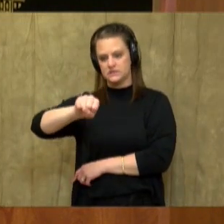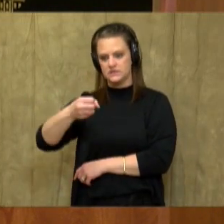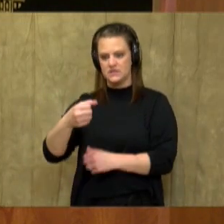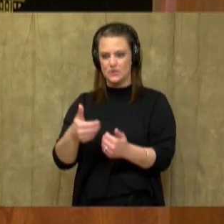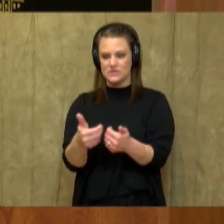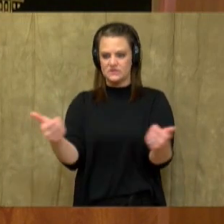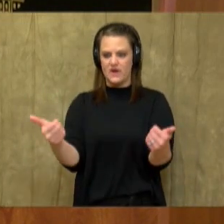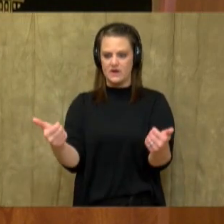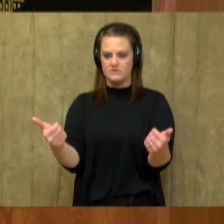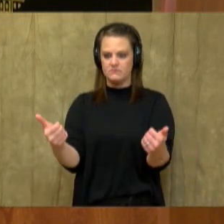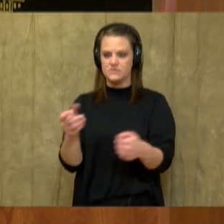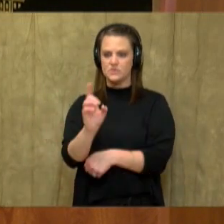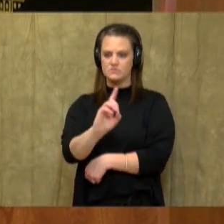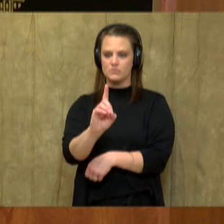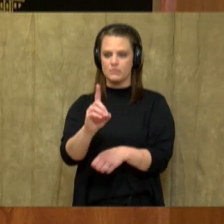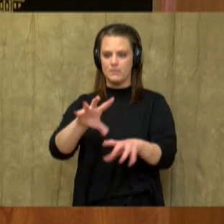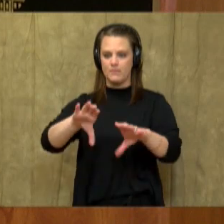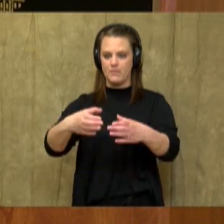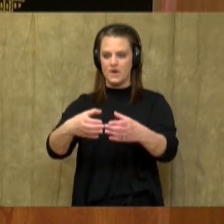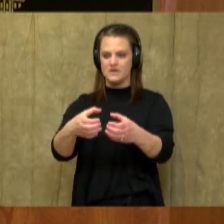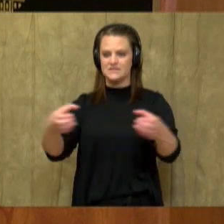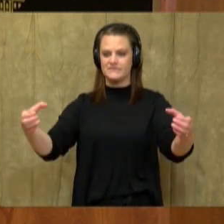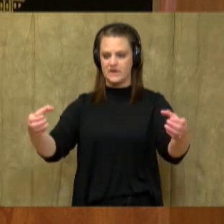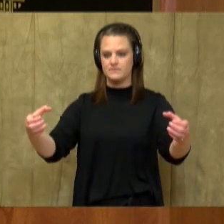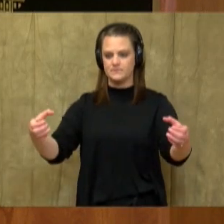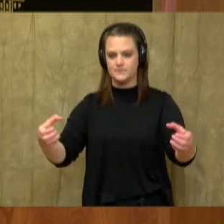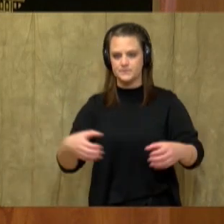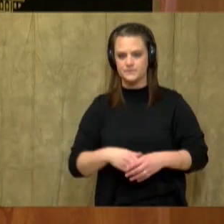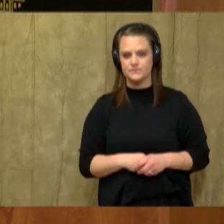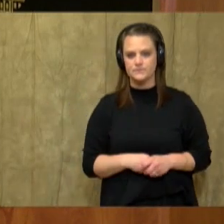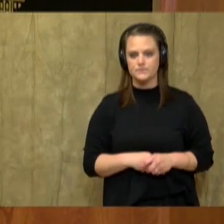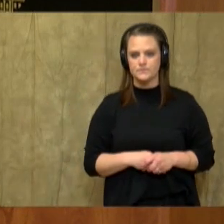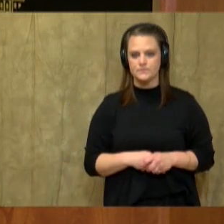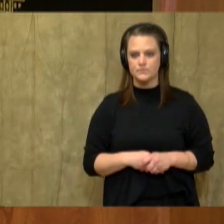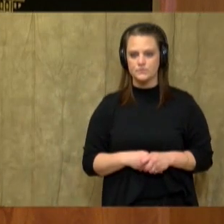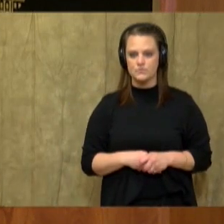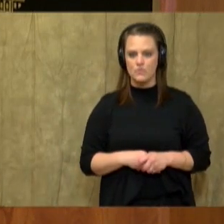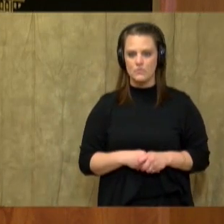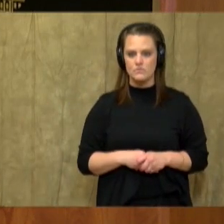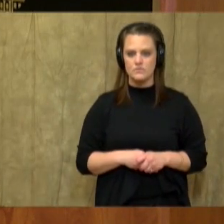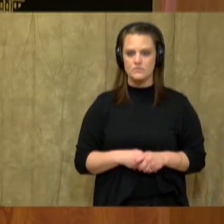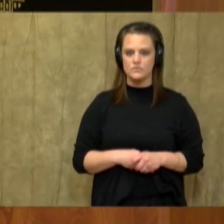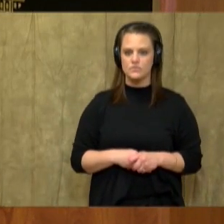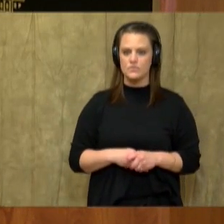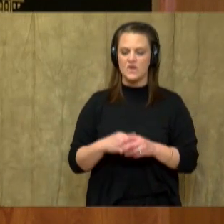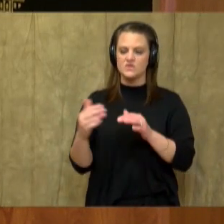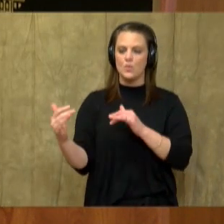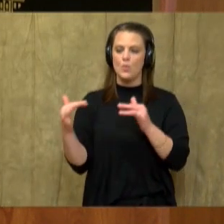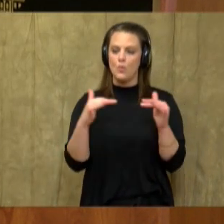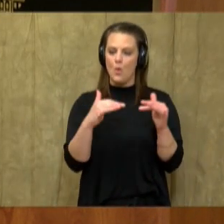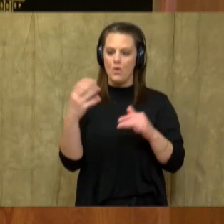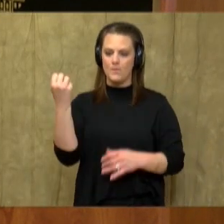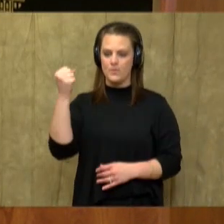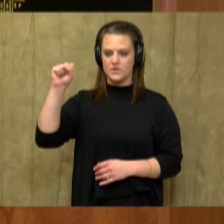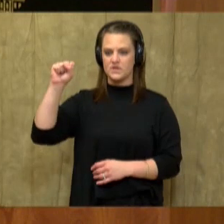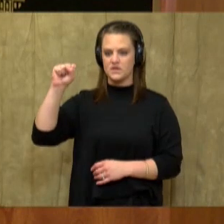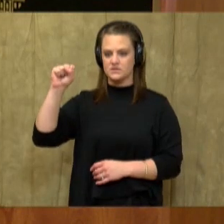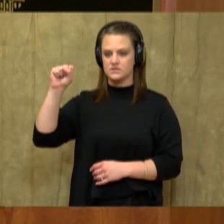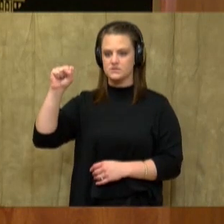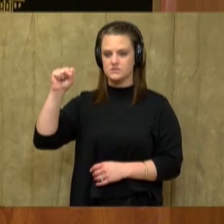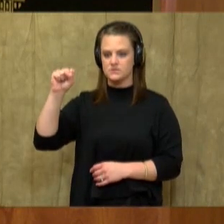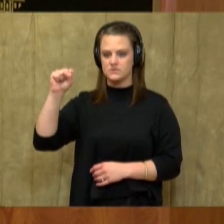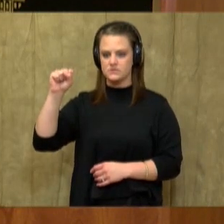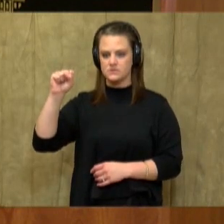divide in that party during that time. Now, as we move forward, there was war protests that took place in the